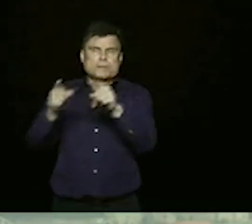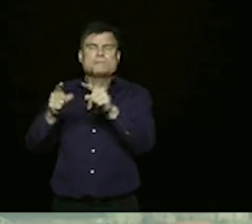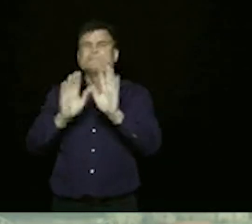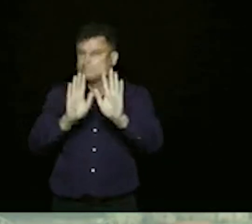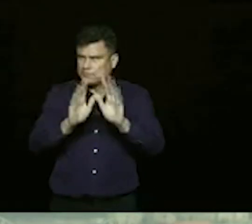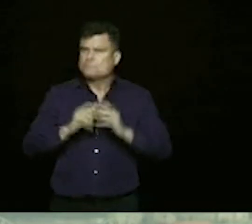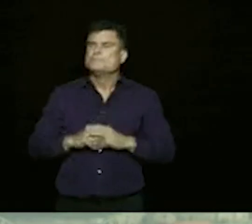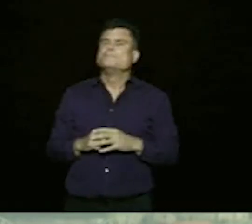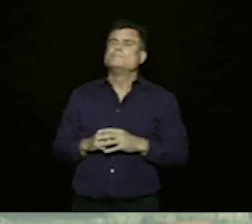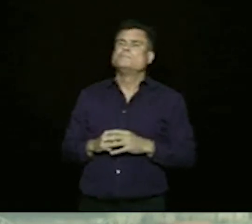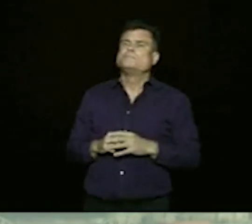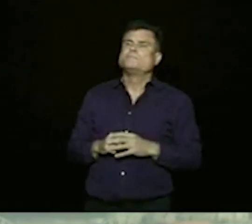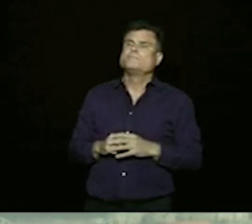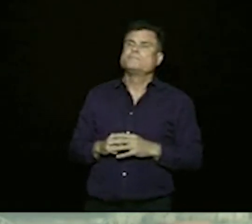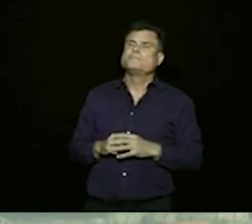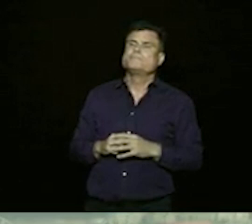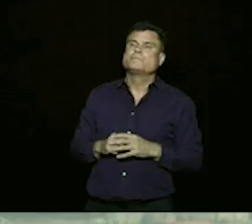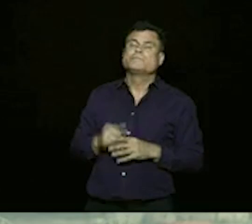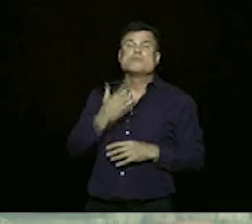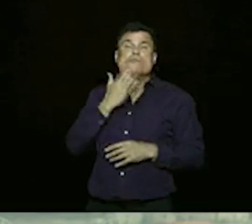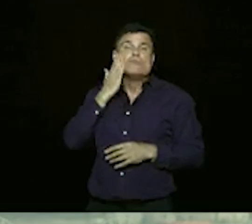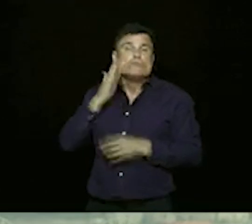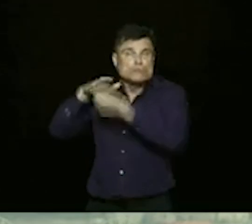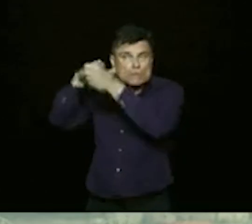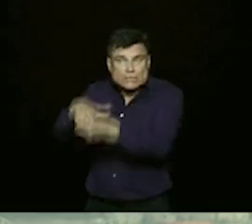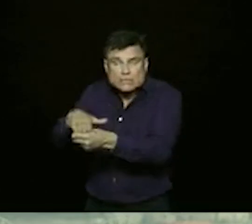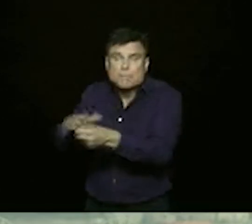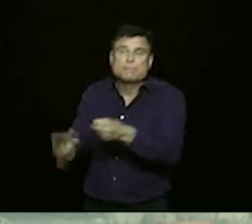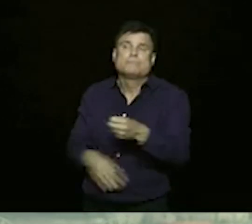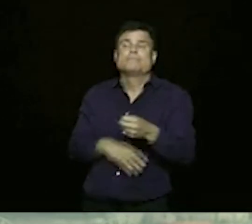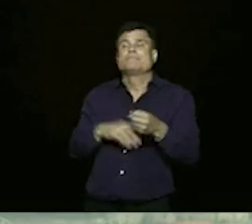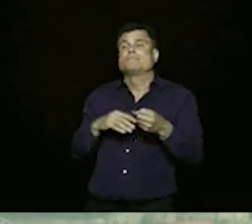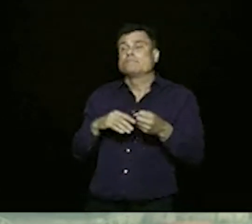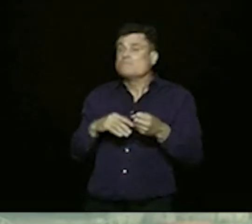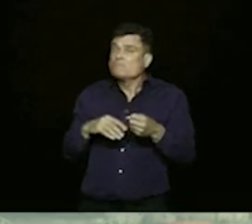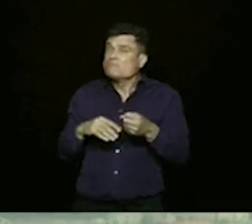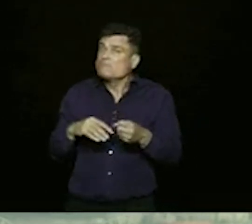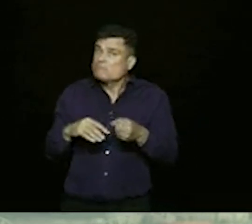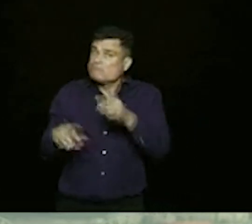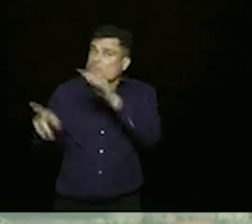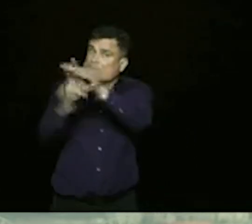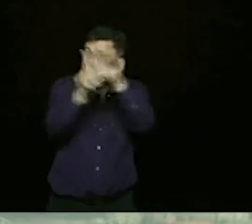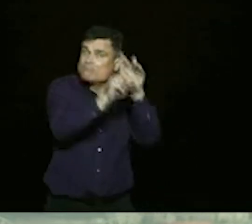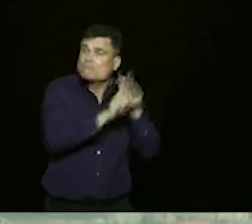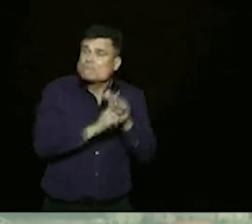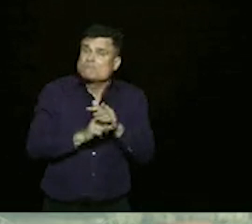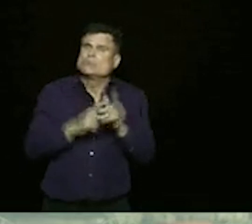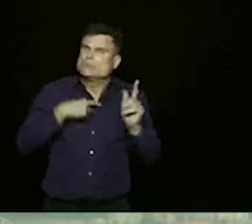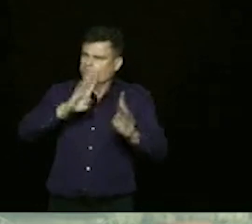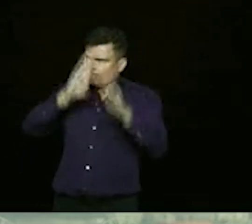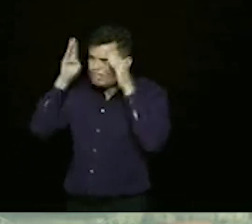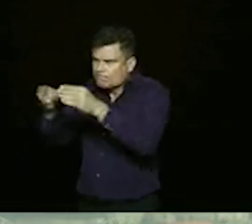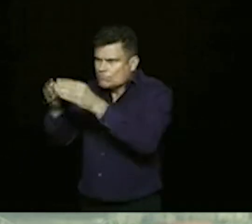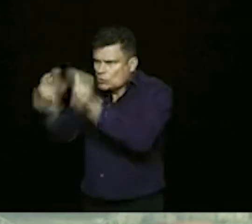racism exist in the healthcare system, and they do from time to time. We pursue those. And pursue reconciliation